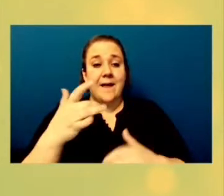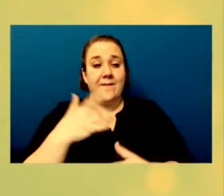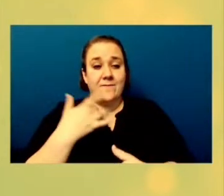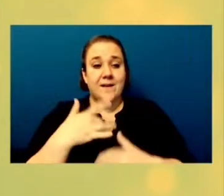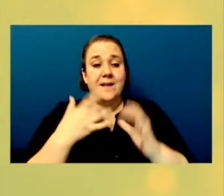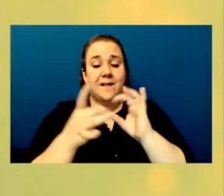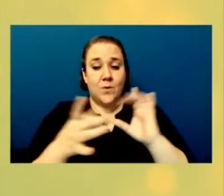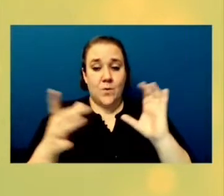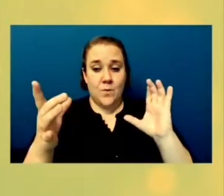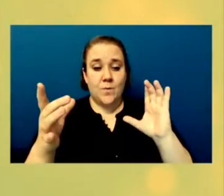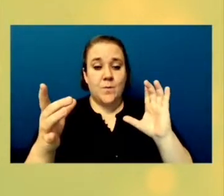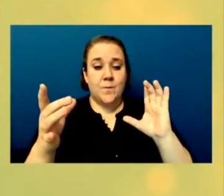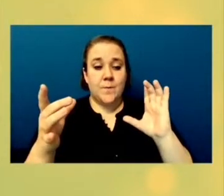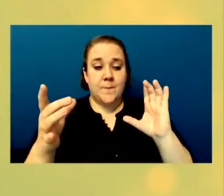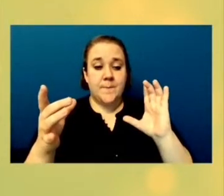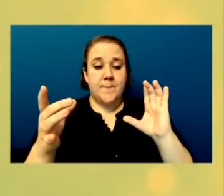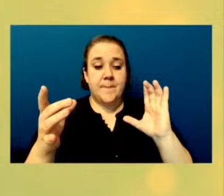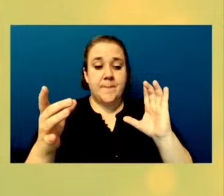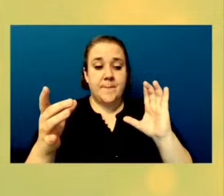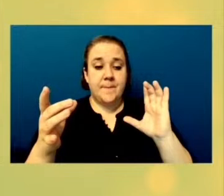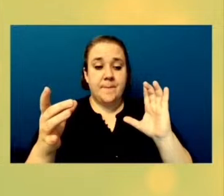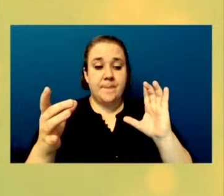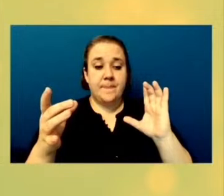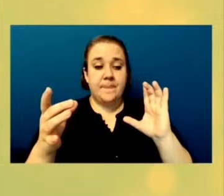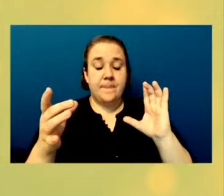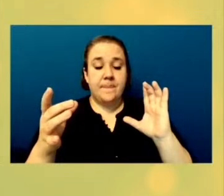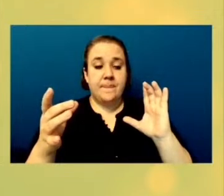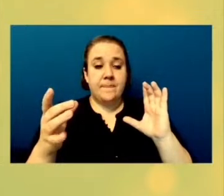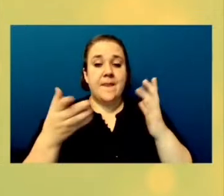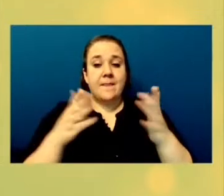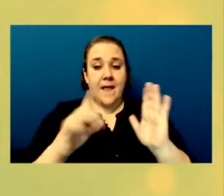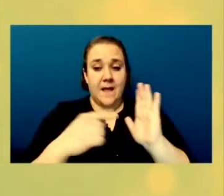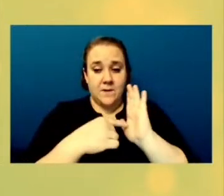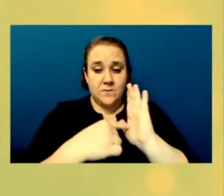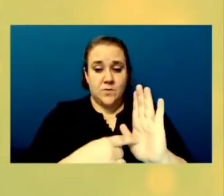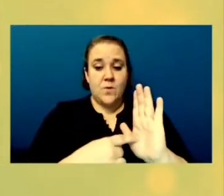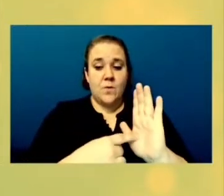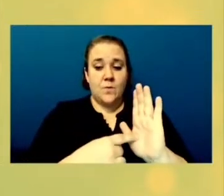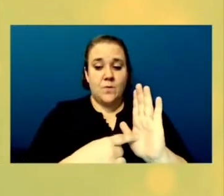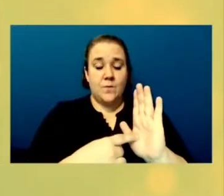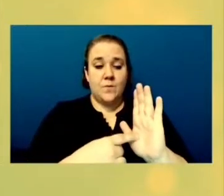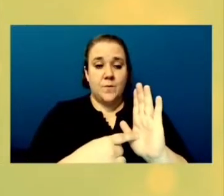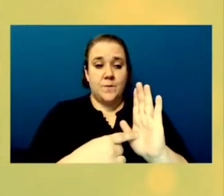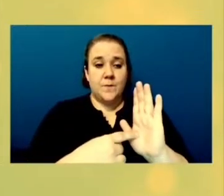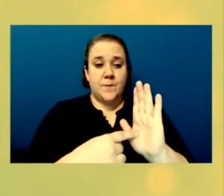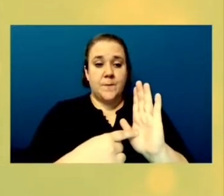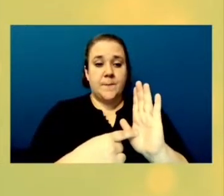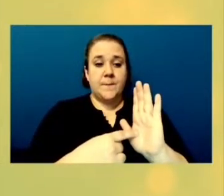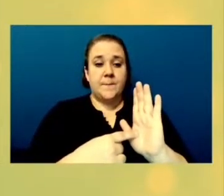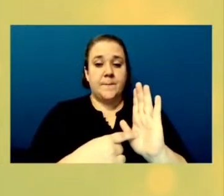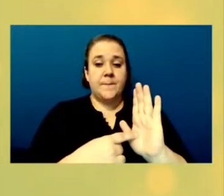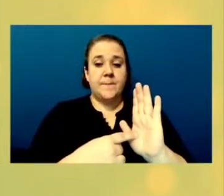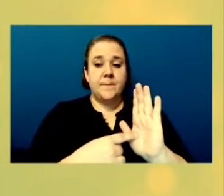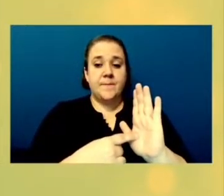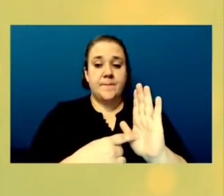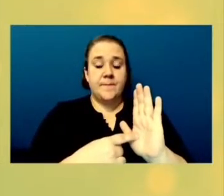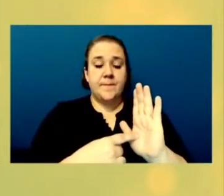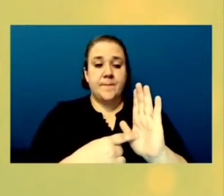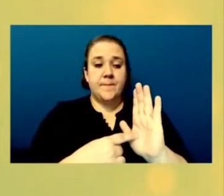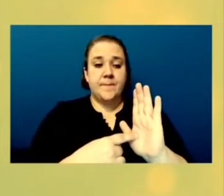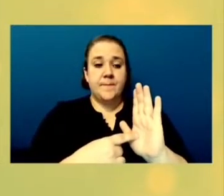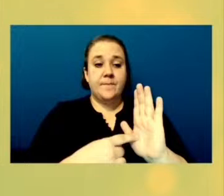save on, no matter what they tell you, girl, save on.